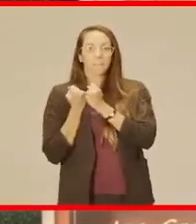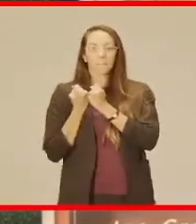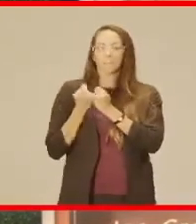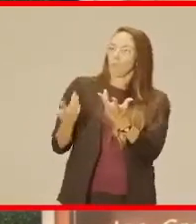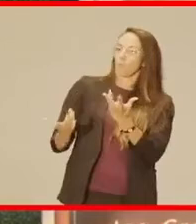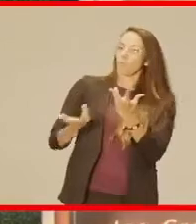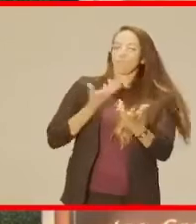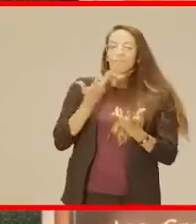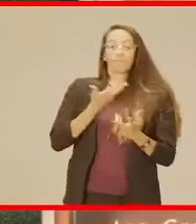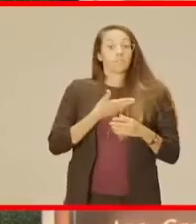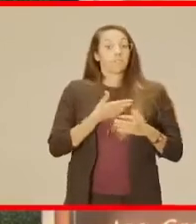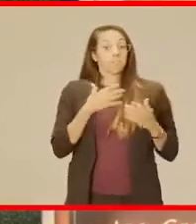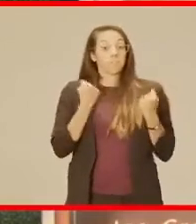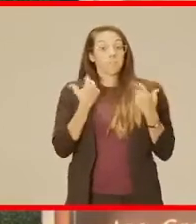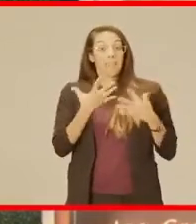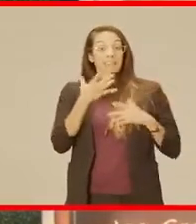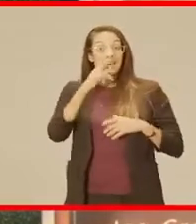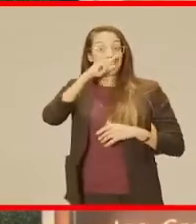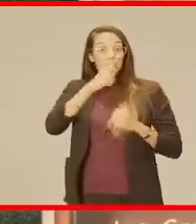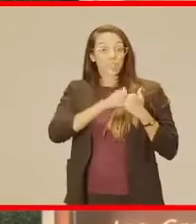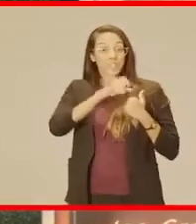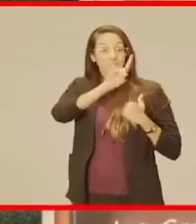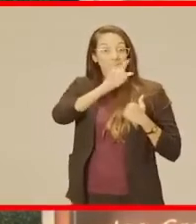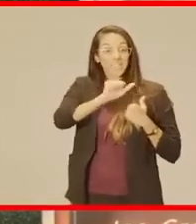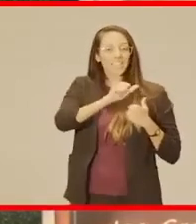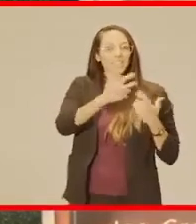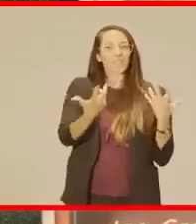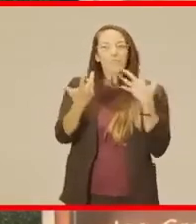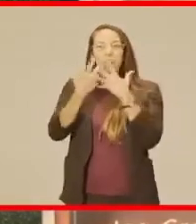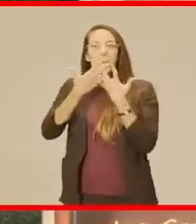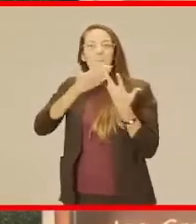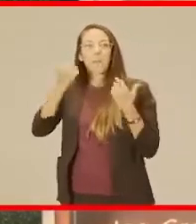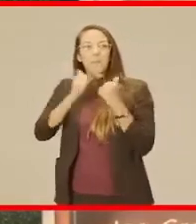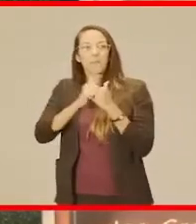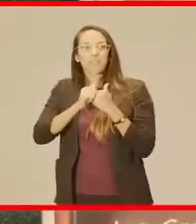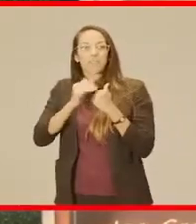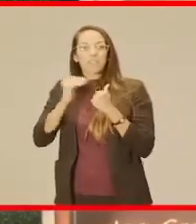disabilities who relate better to adults instead of other children.